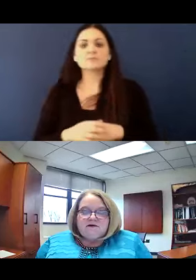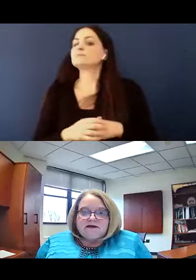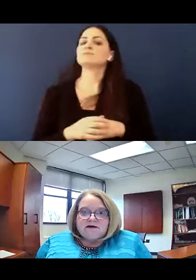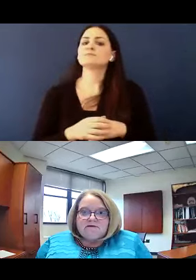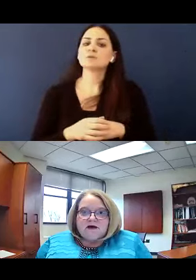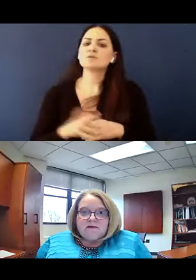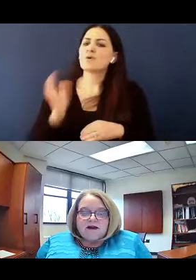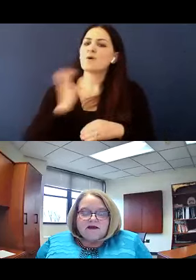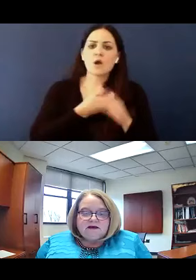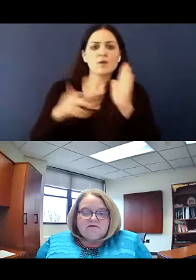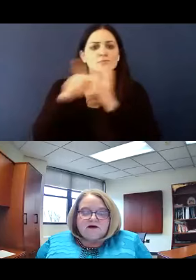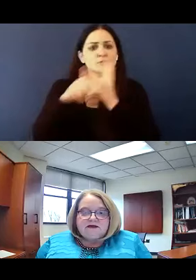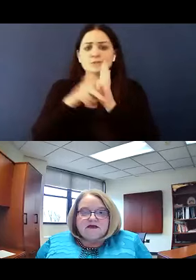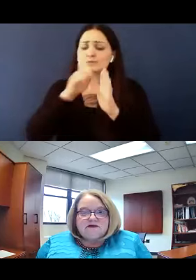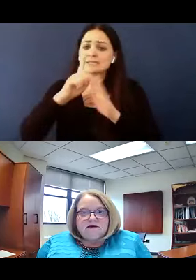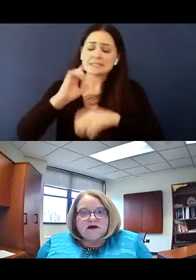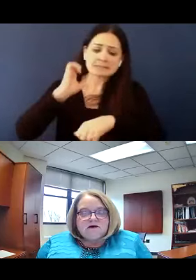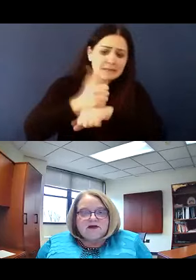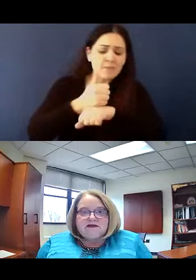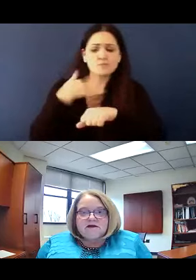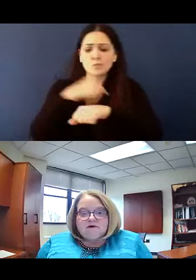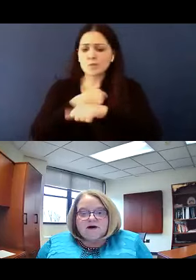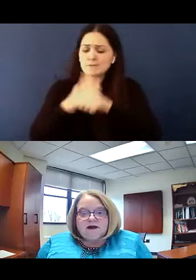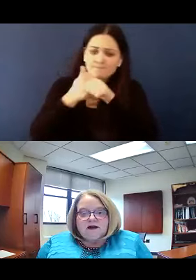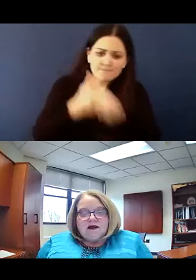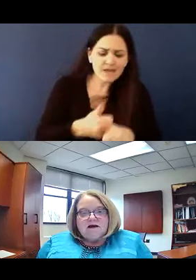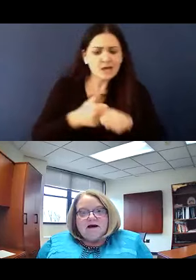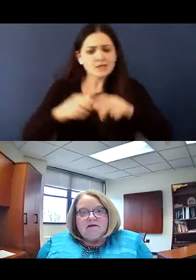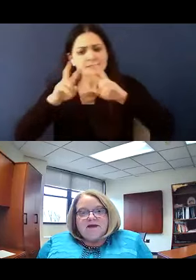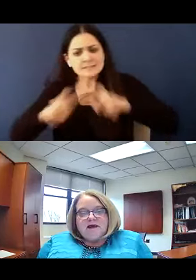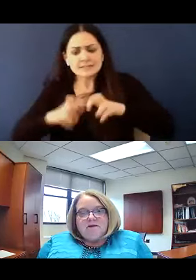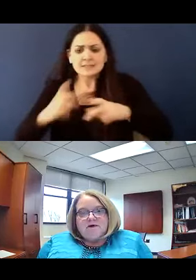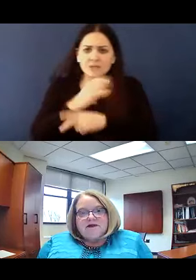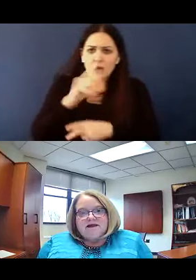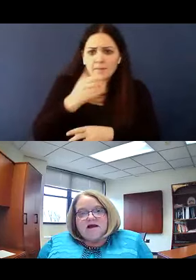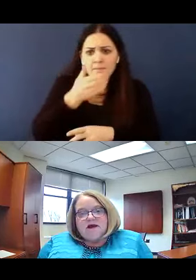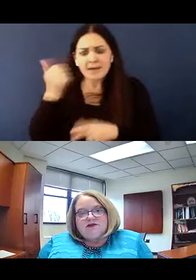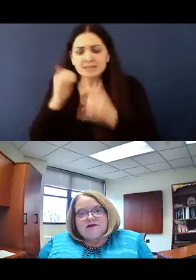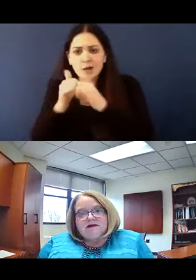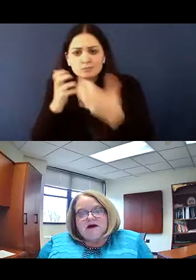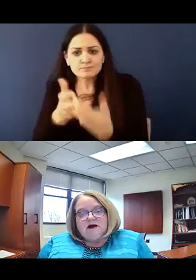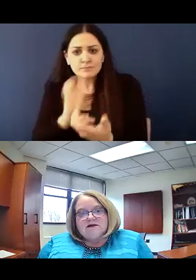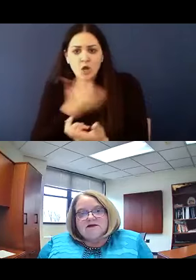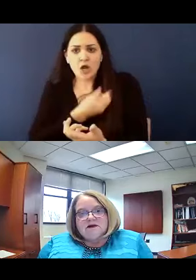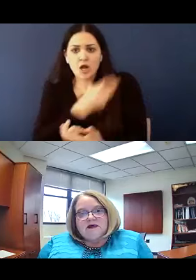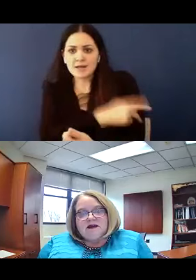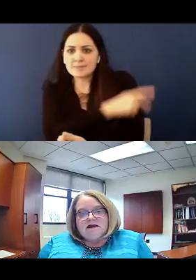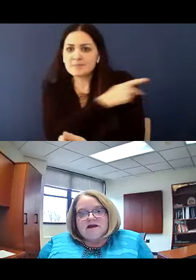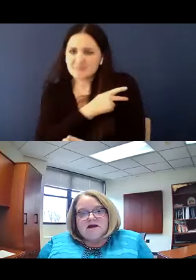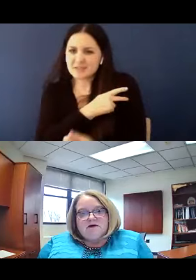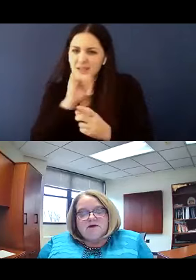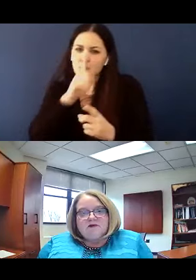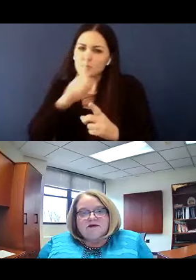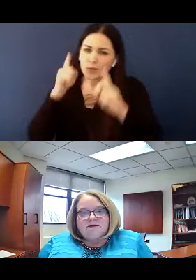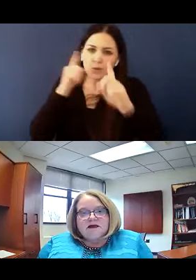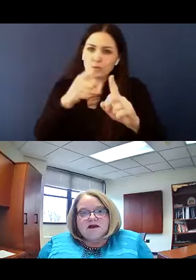been so effective, and I give our teams a great deal of credit. Being able to take patients into our health system that